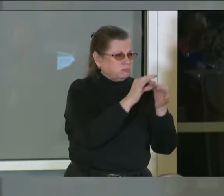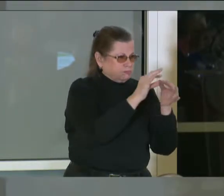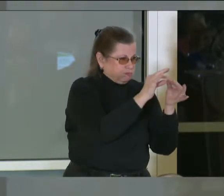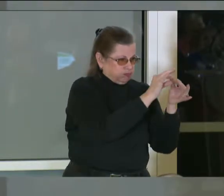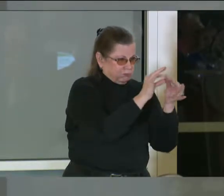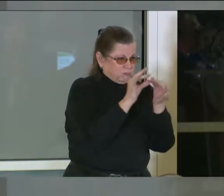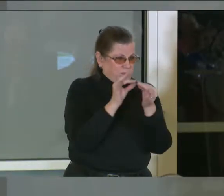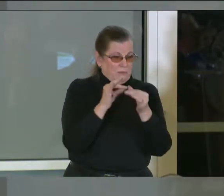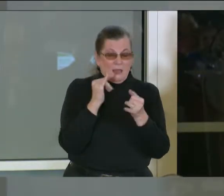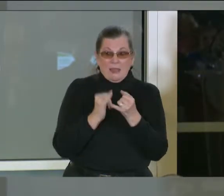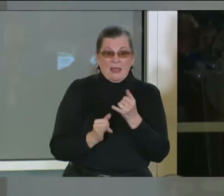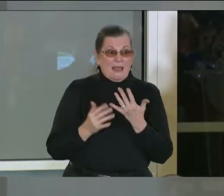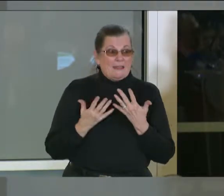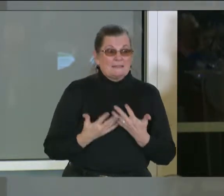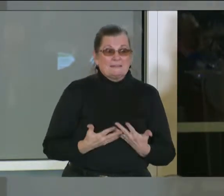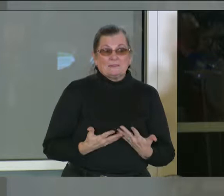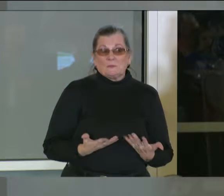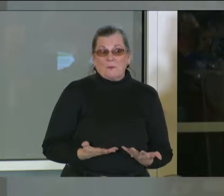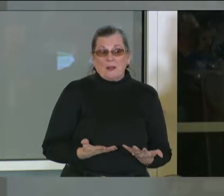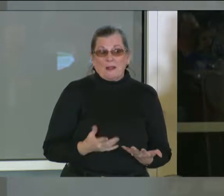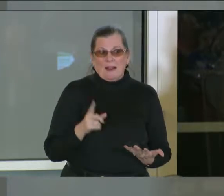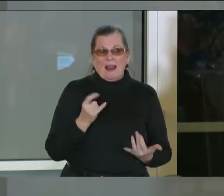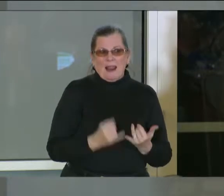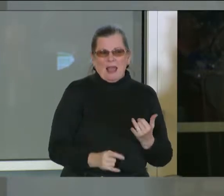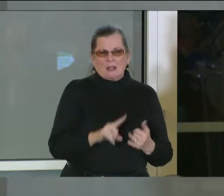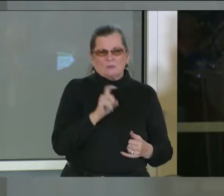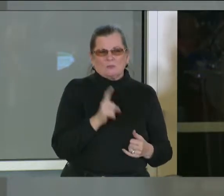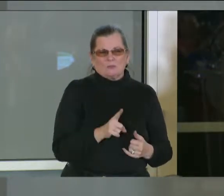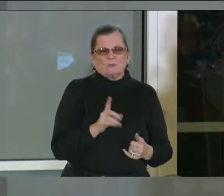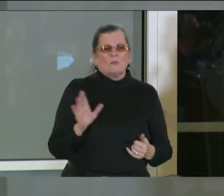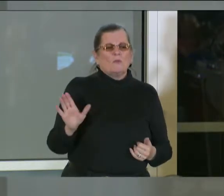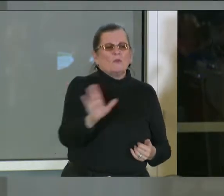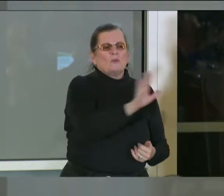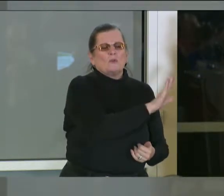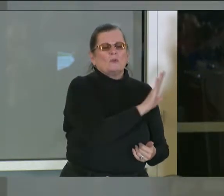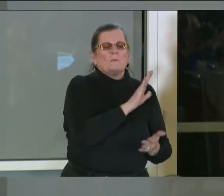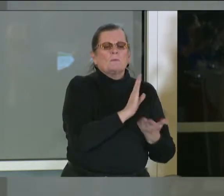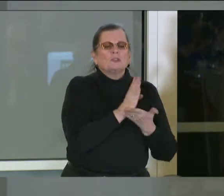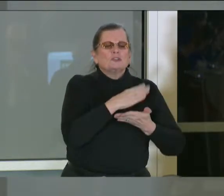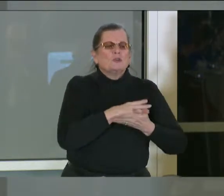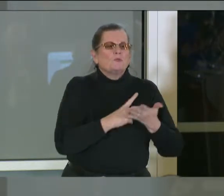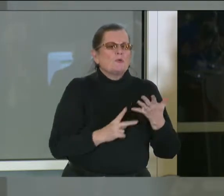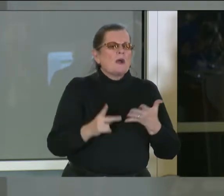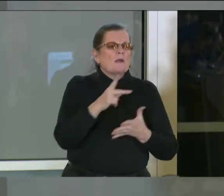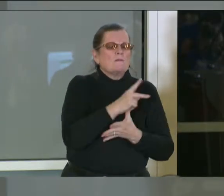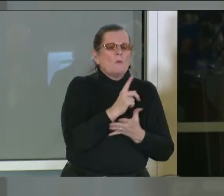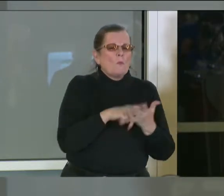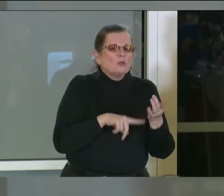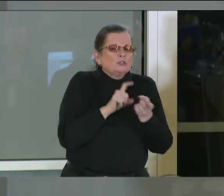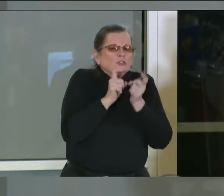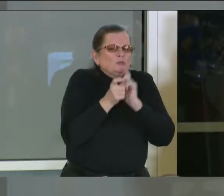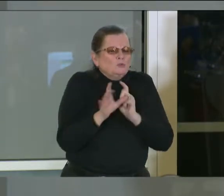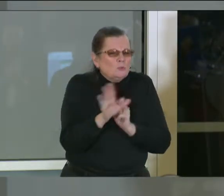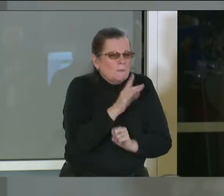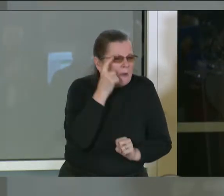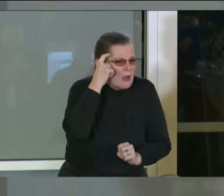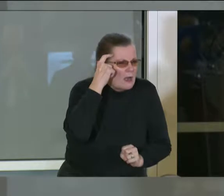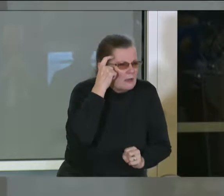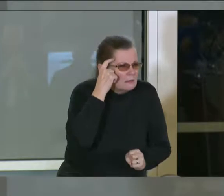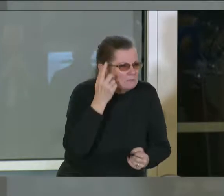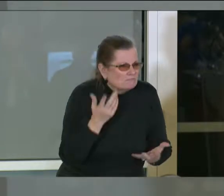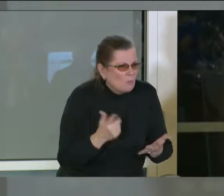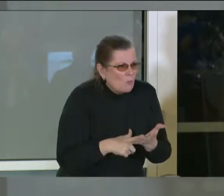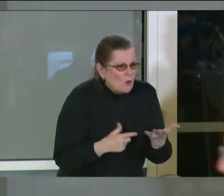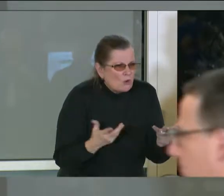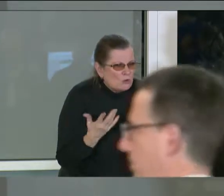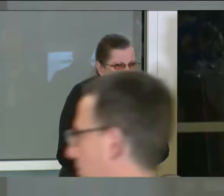a poll one more time on your budget priorities and see if those shifted at all after the great conversations with the fellow